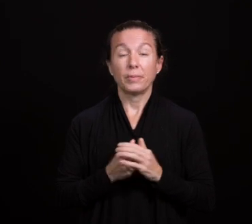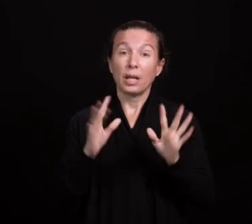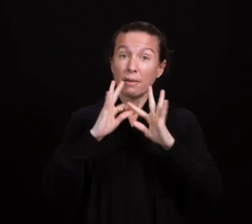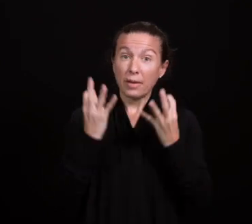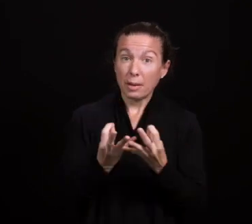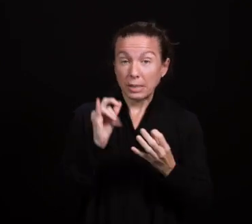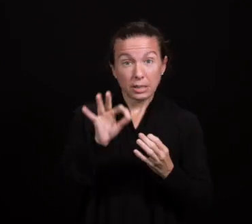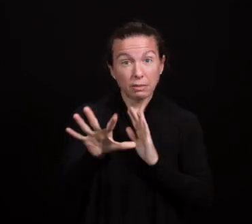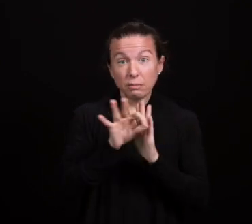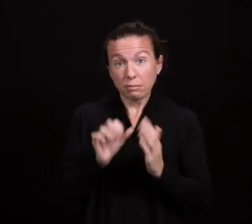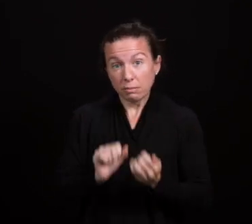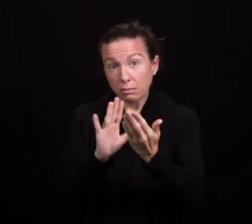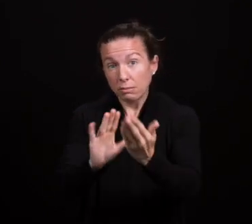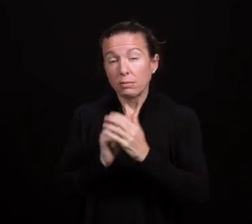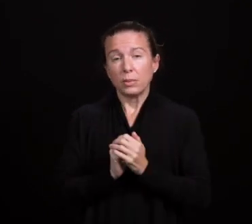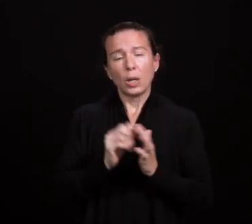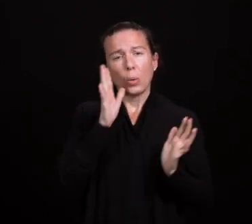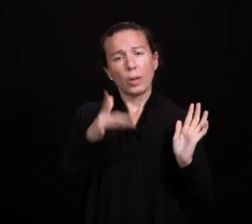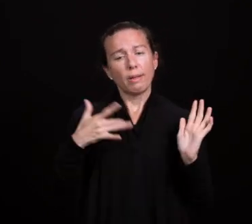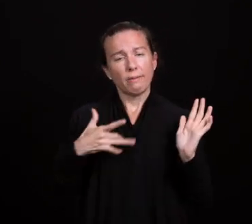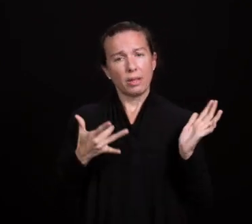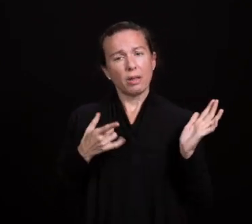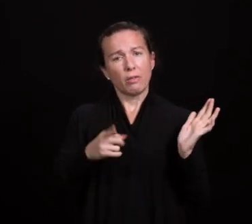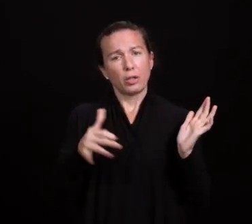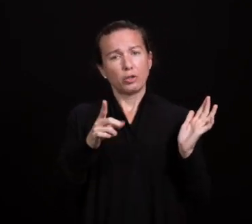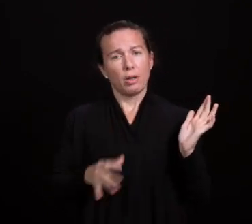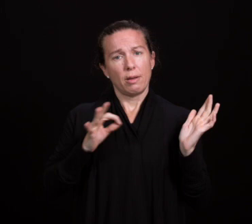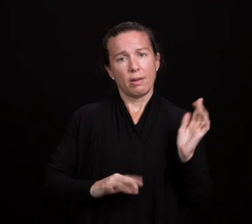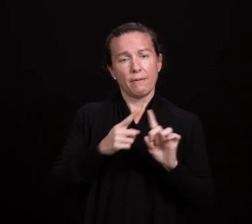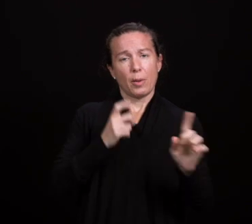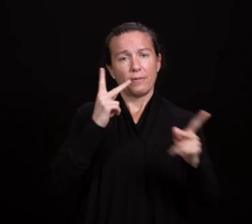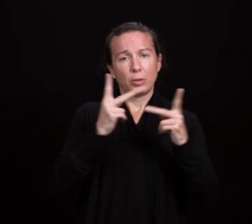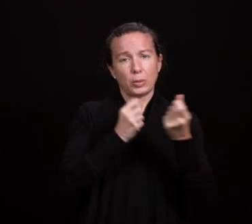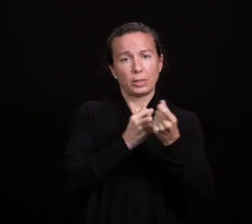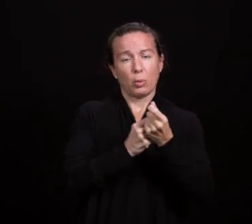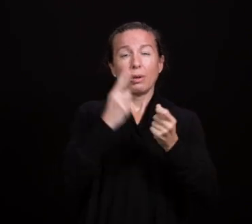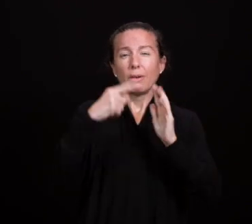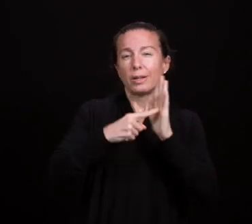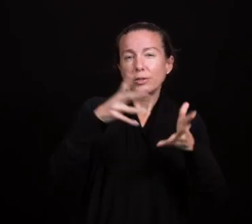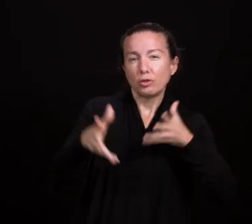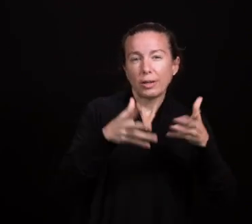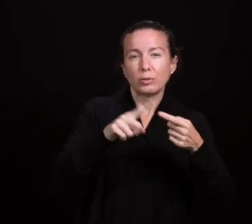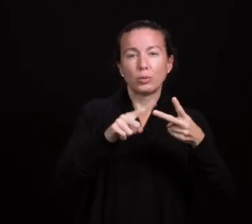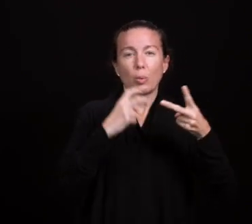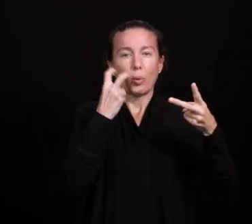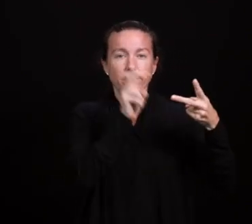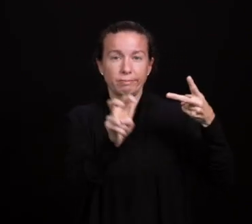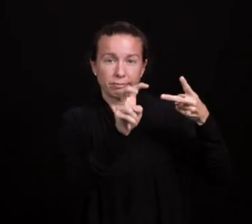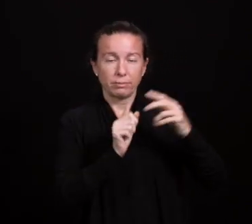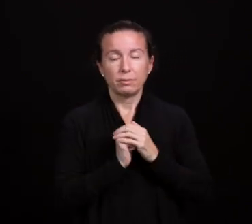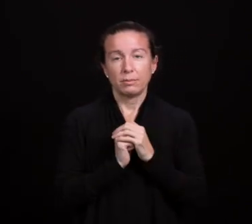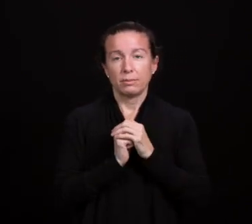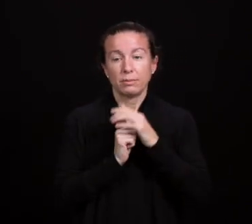Families choosing this approach typically feel their children benefit from visual support such as gestures or speech reading for comprehension.